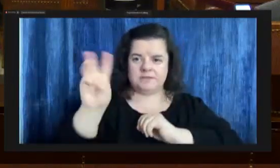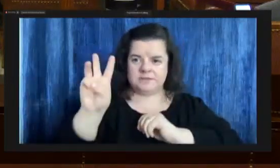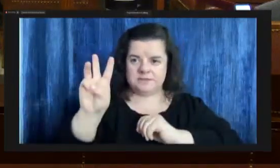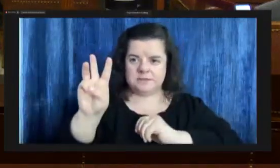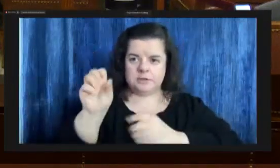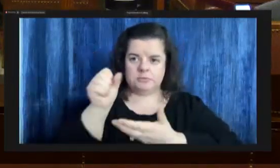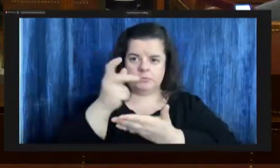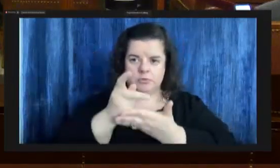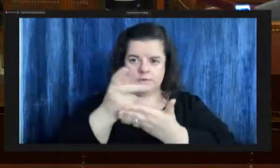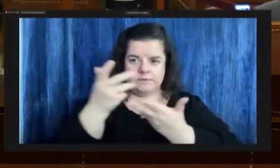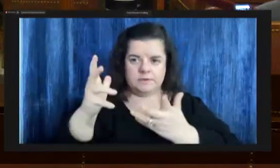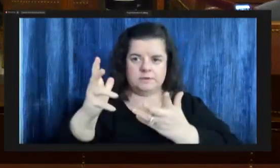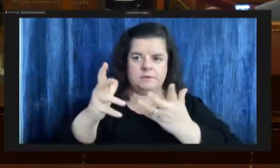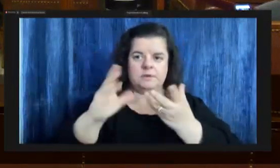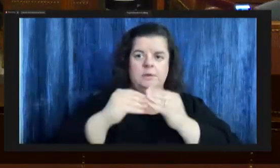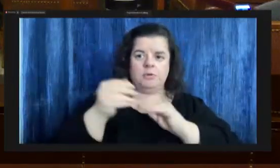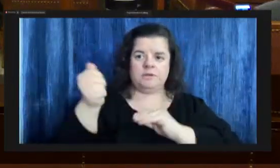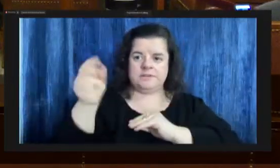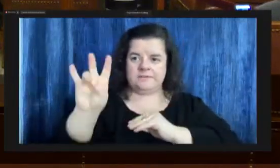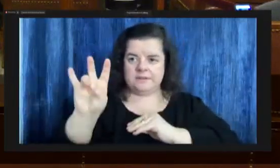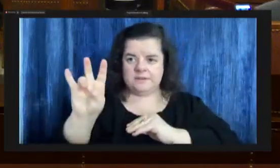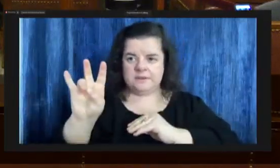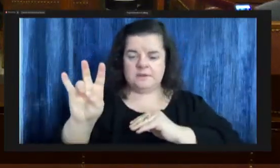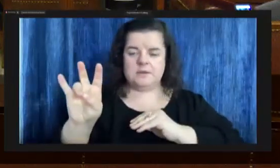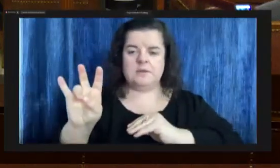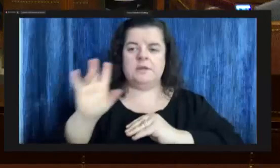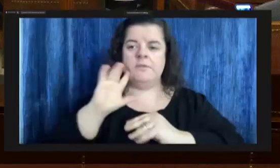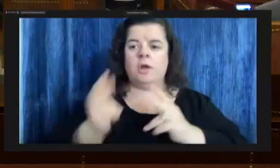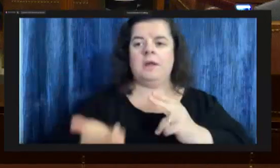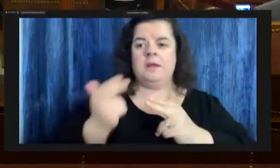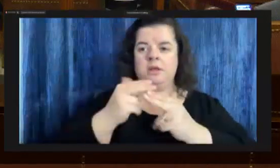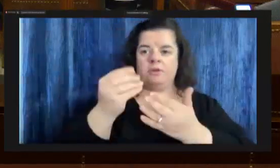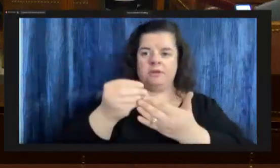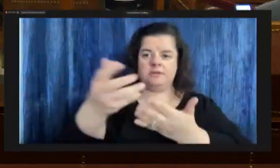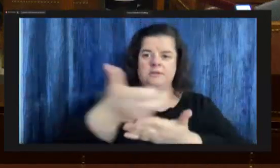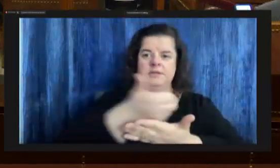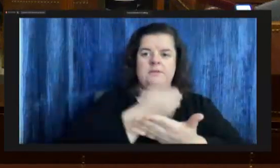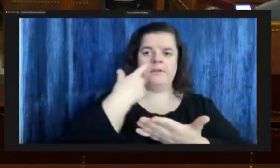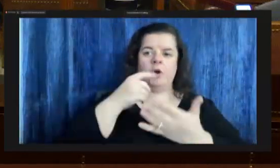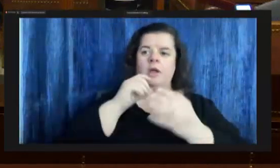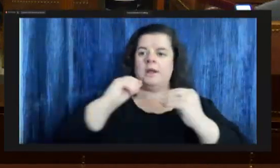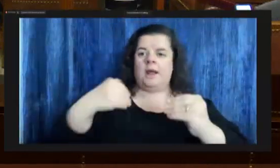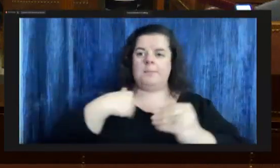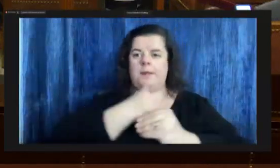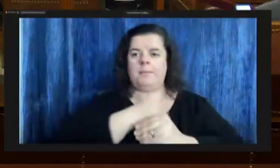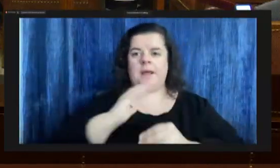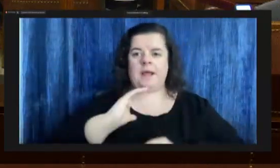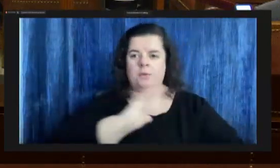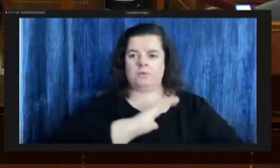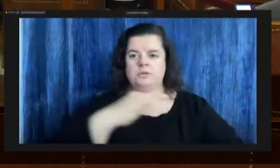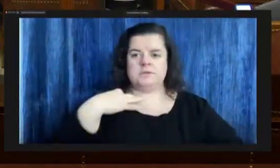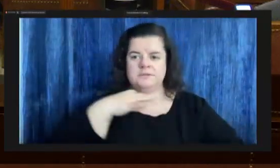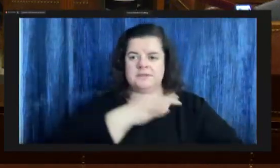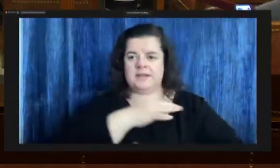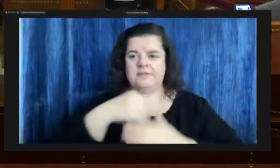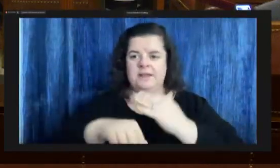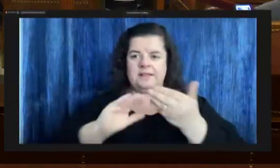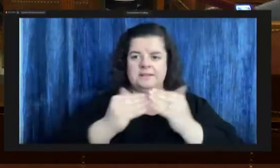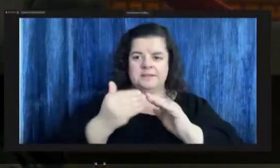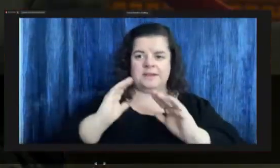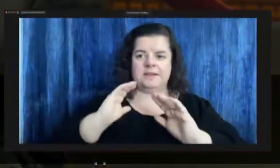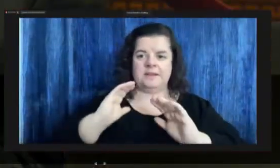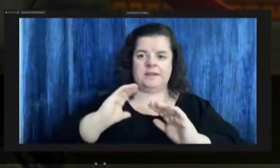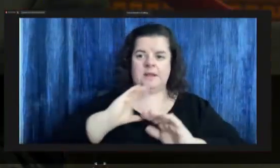approved. Operating amendment number 17. Number 17 is to increase salaries for non-member council staff in the city council district's